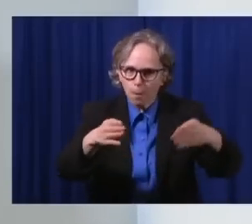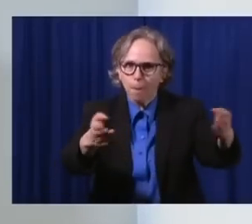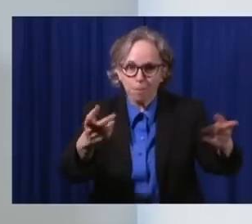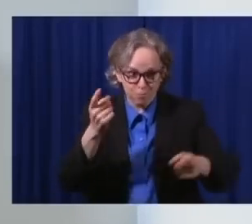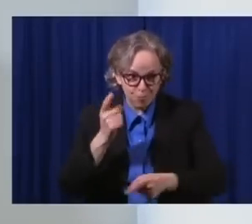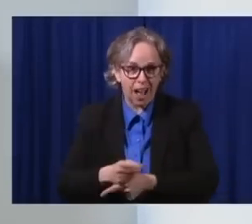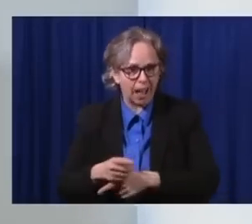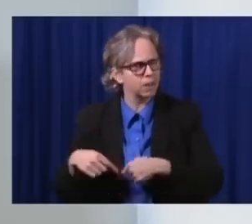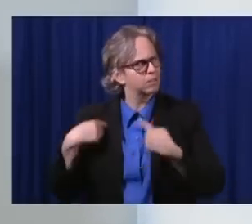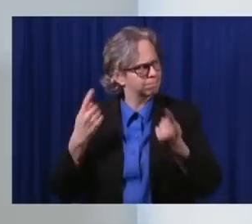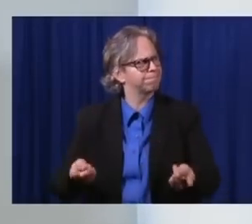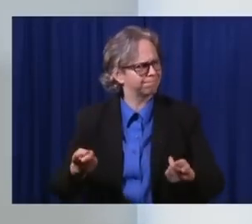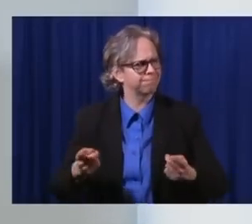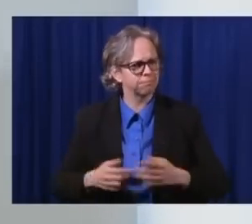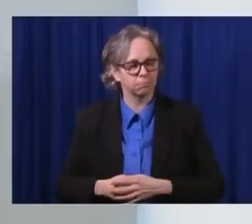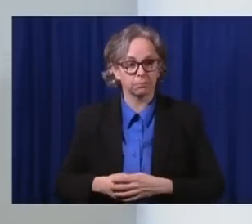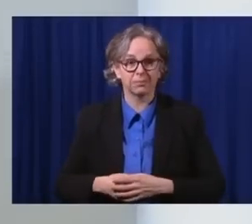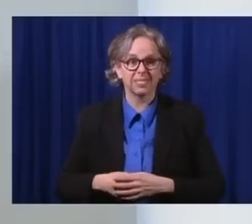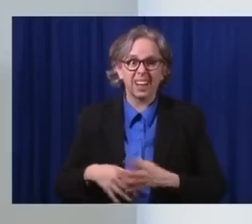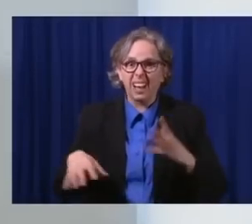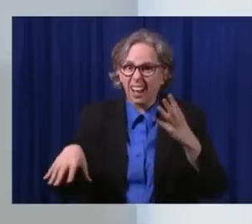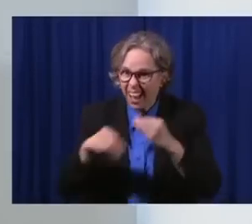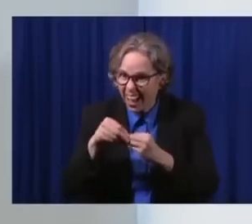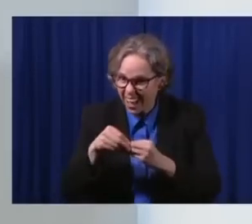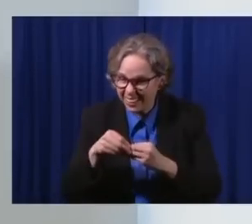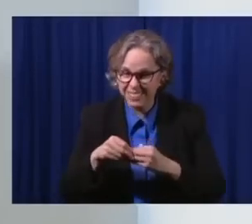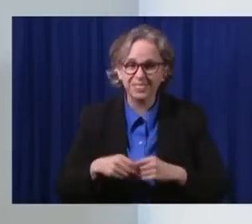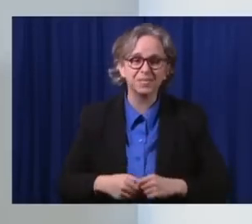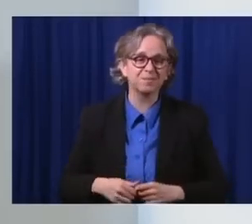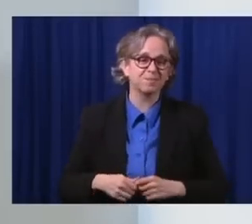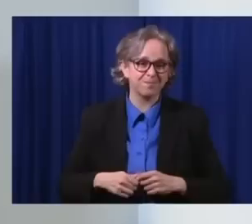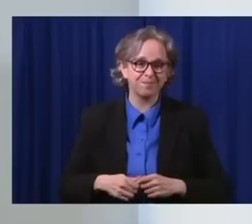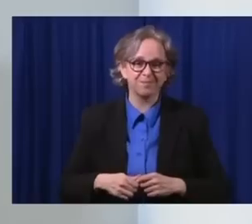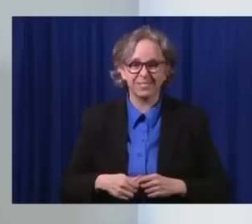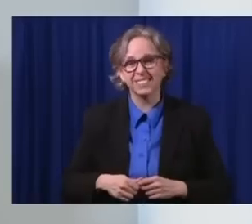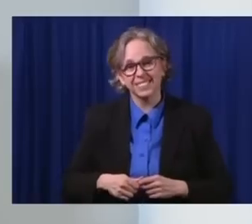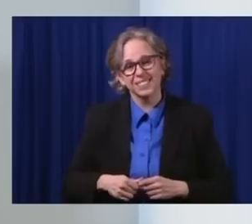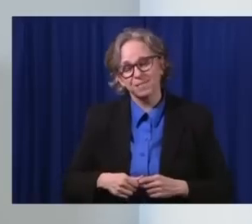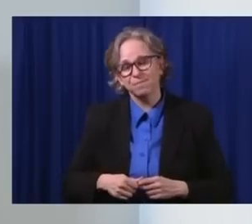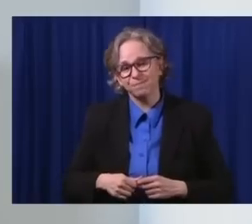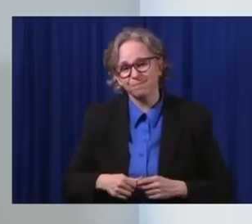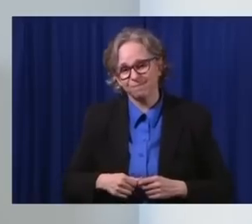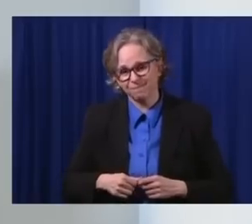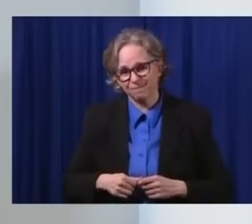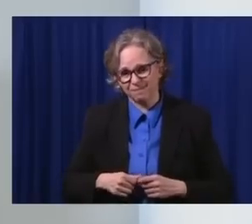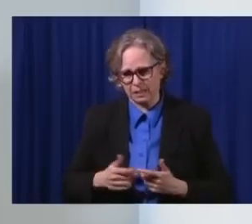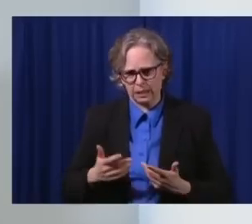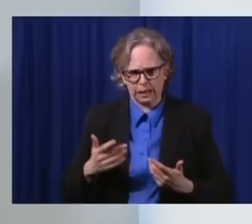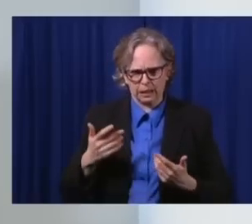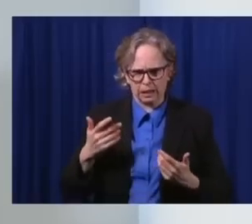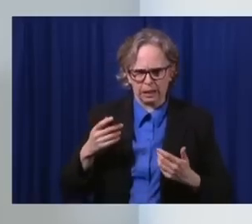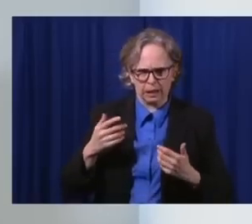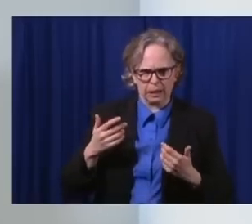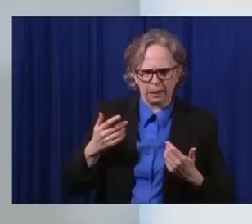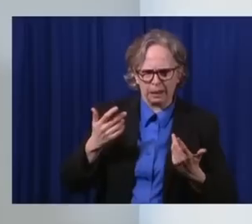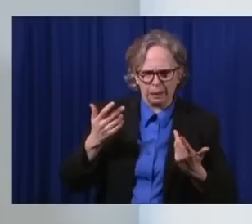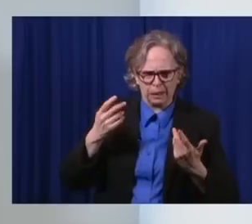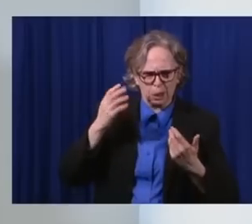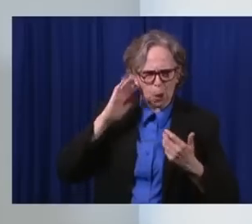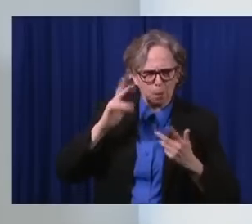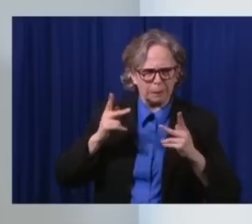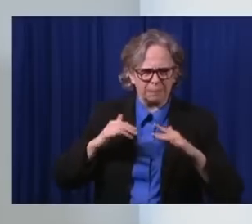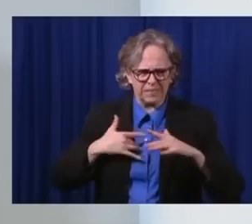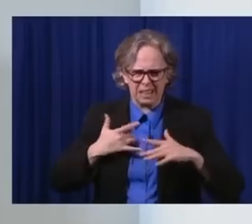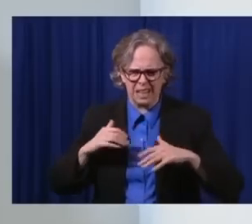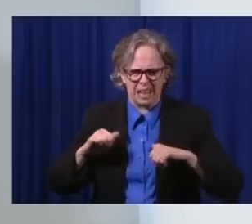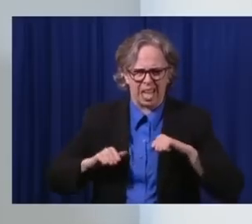know that also, along with that, comes the uncertainty of what that will mean in our lives regarding the coronavirus. But